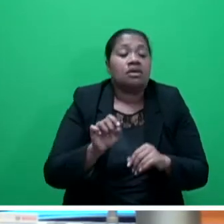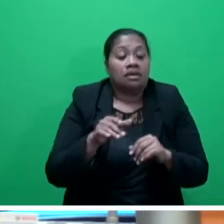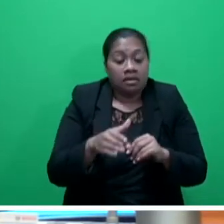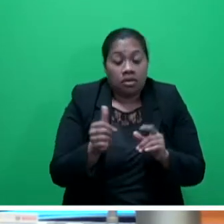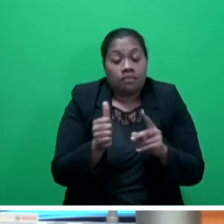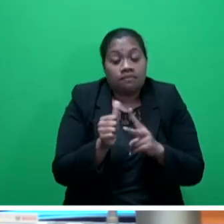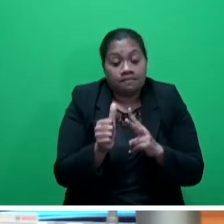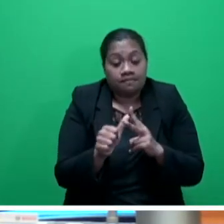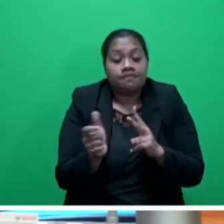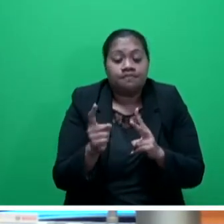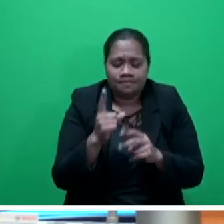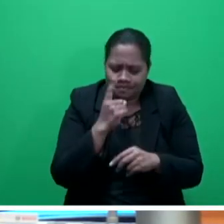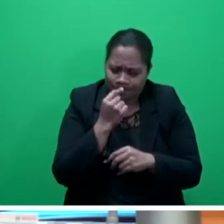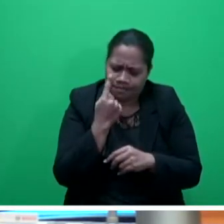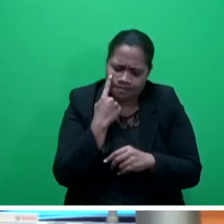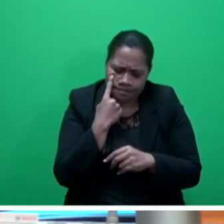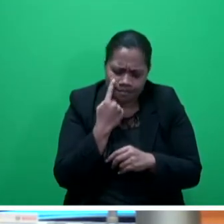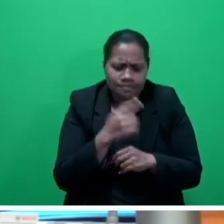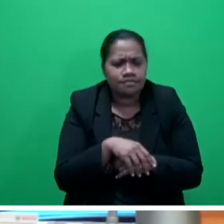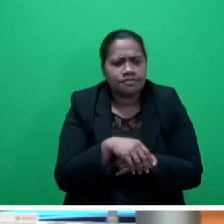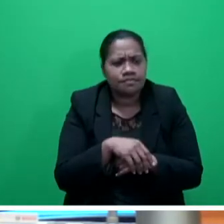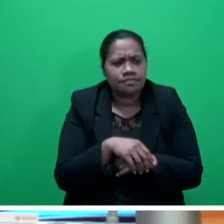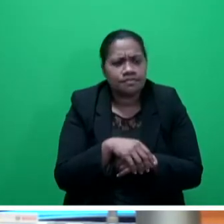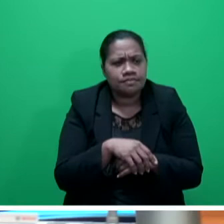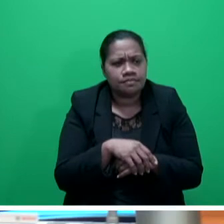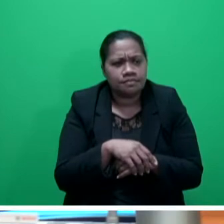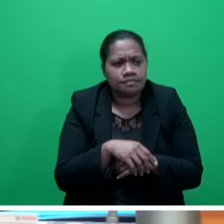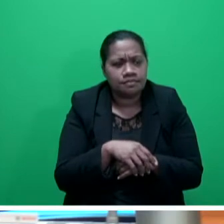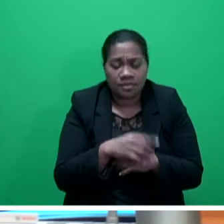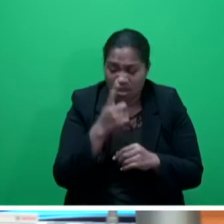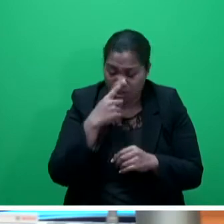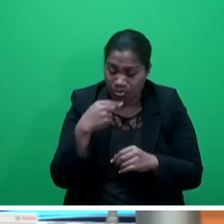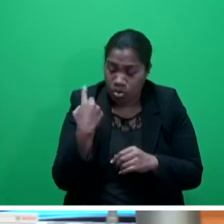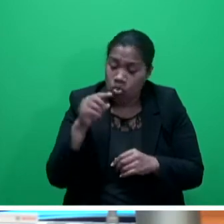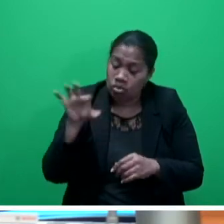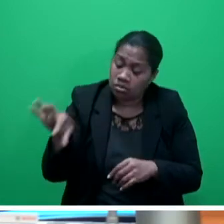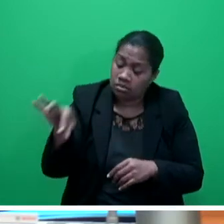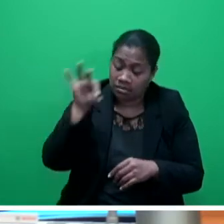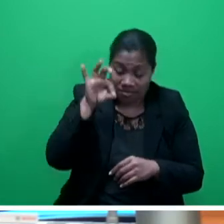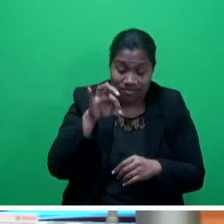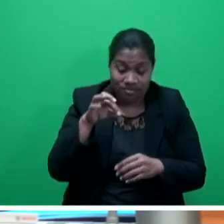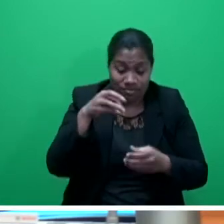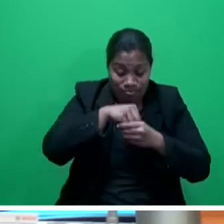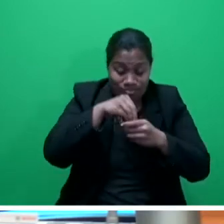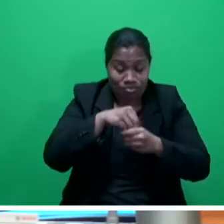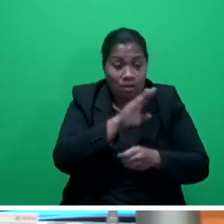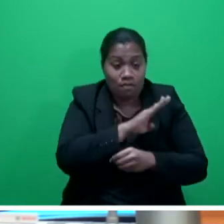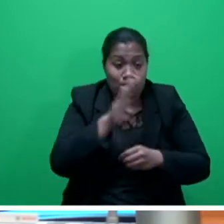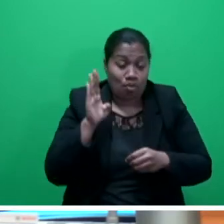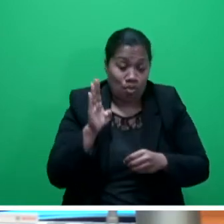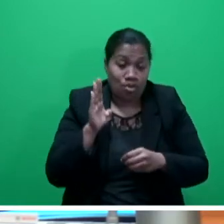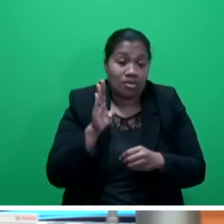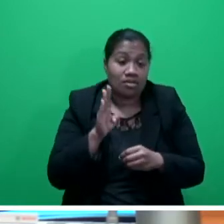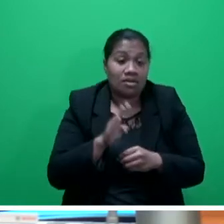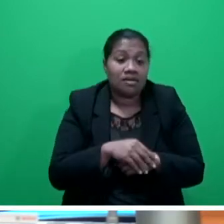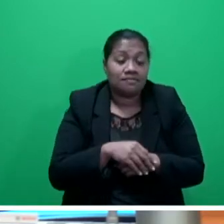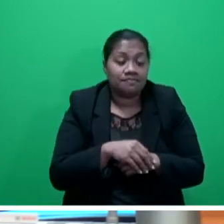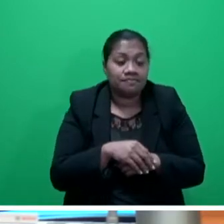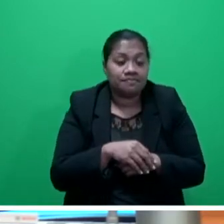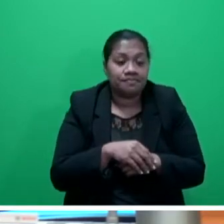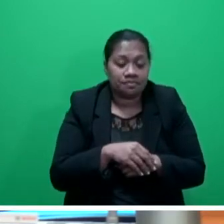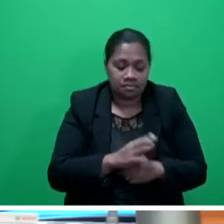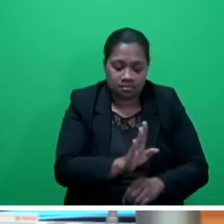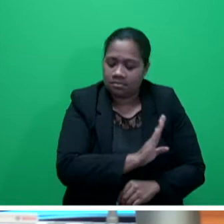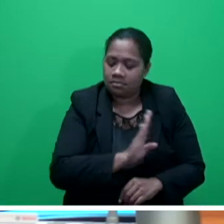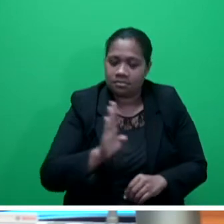can see, are putting in more stringent measures that those people who do get appointed to this board, apart from the Chief Justice and the Solicitor General Chief